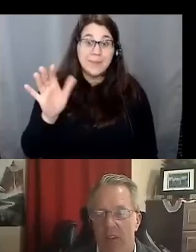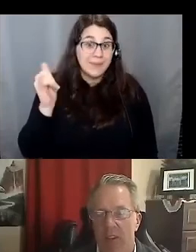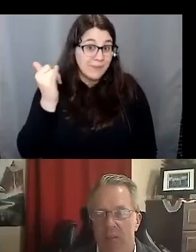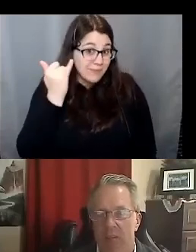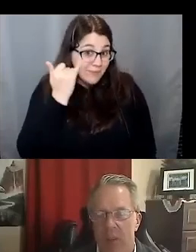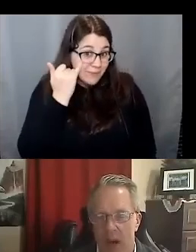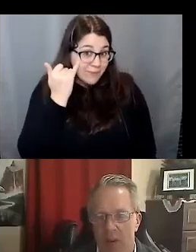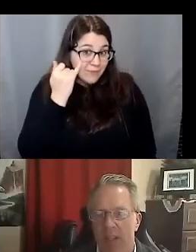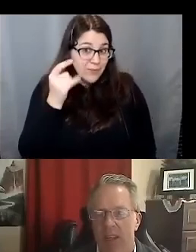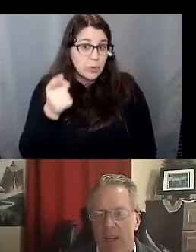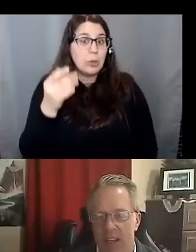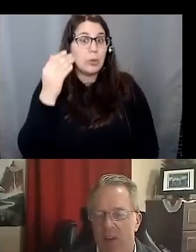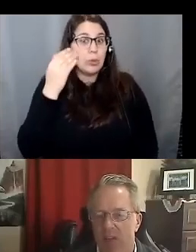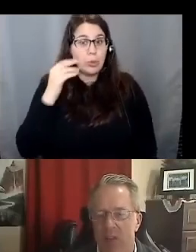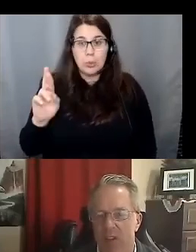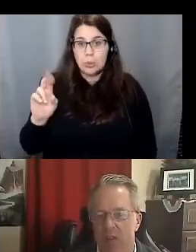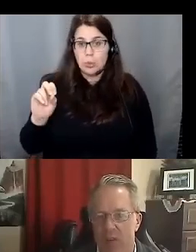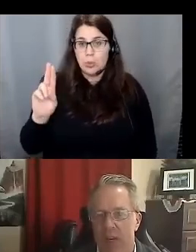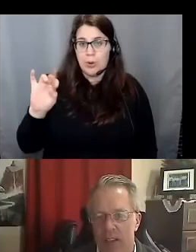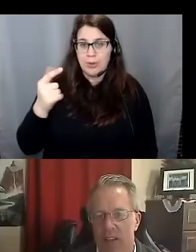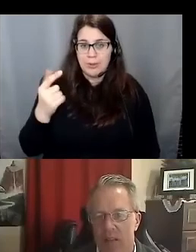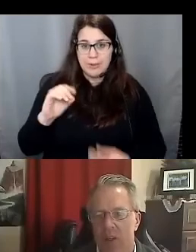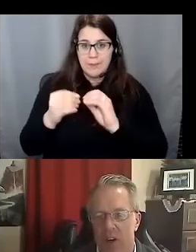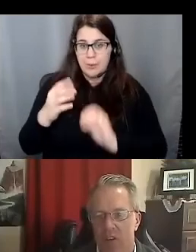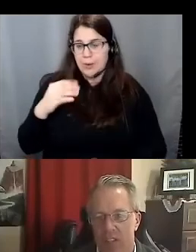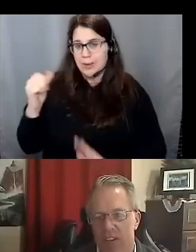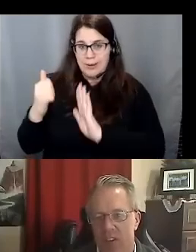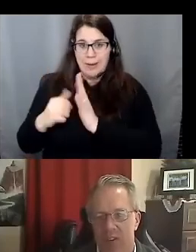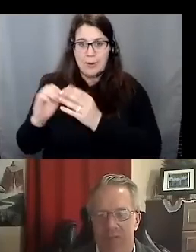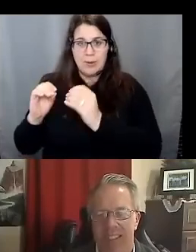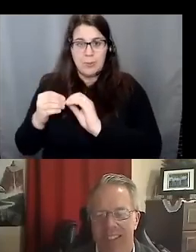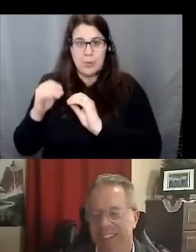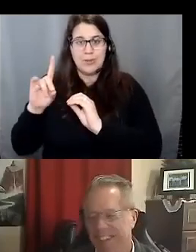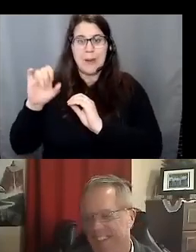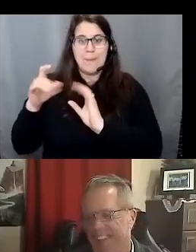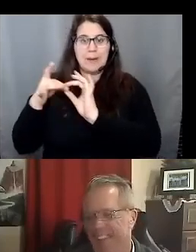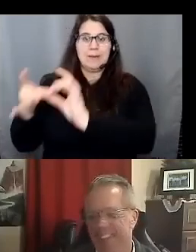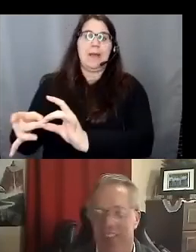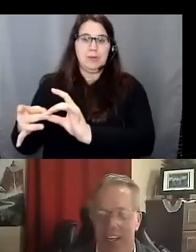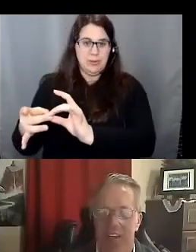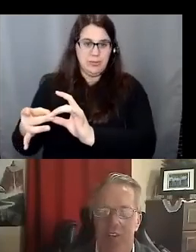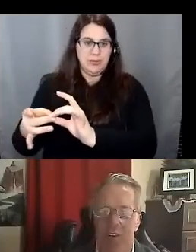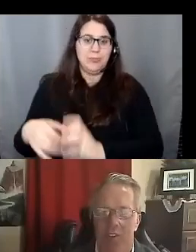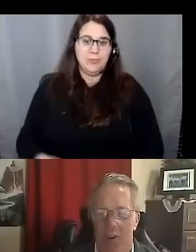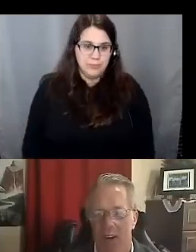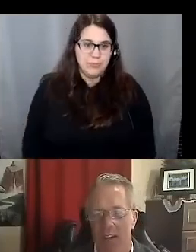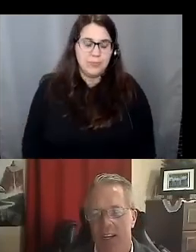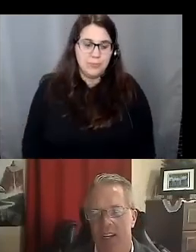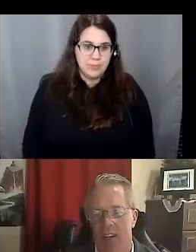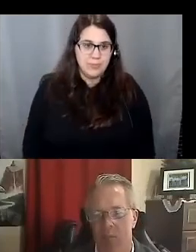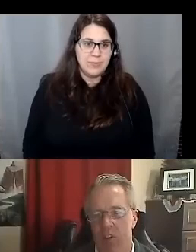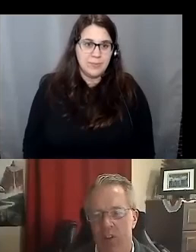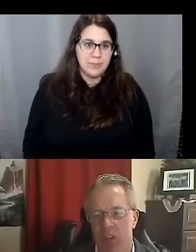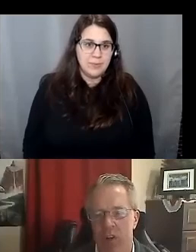have the routing and account information from the bank that the debit card is attached to. Okay. Yeah. Gotcha. So